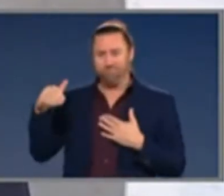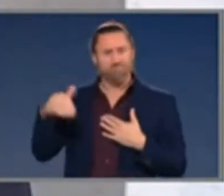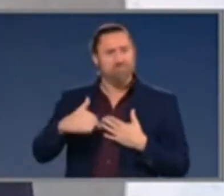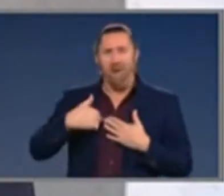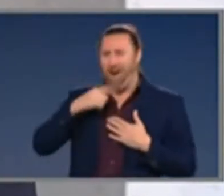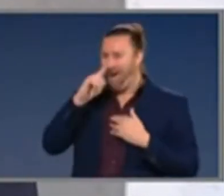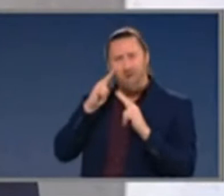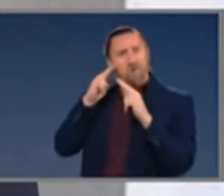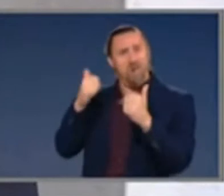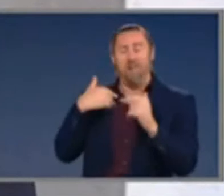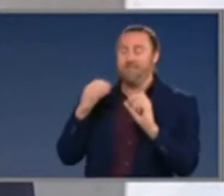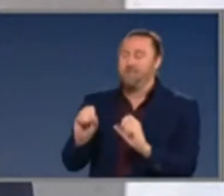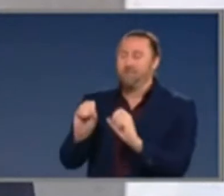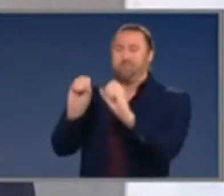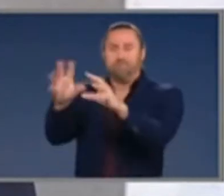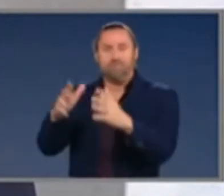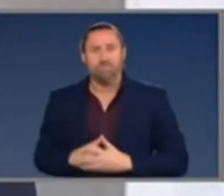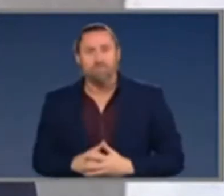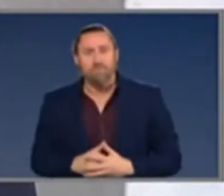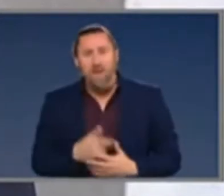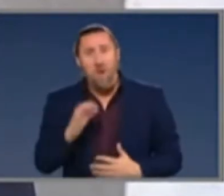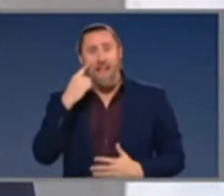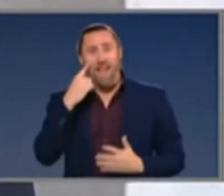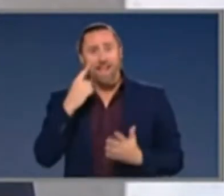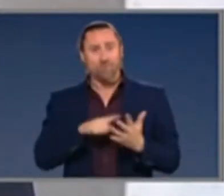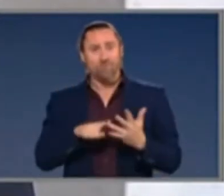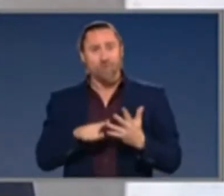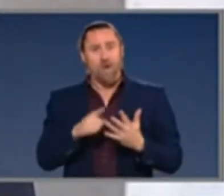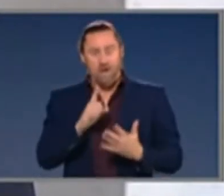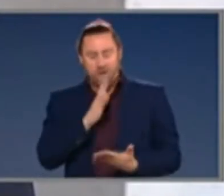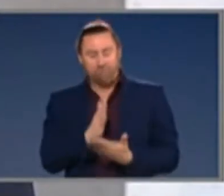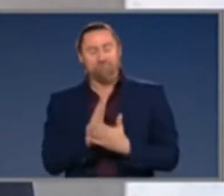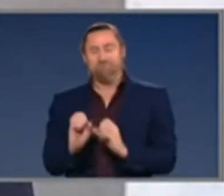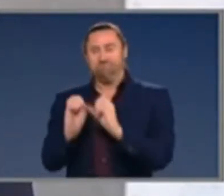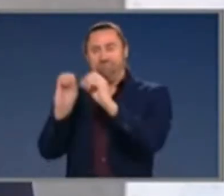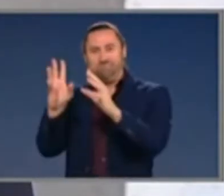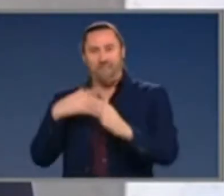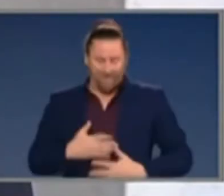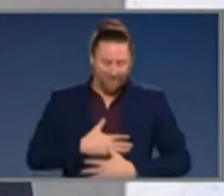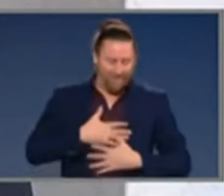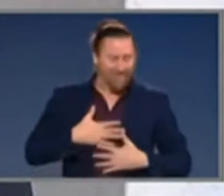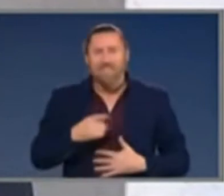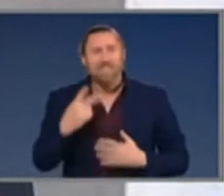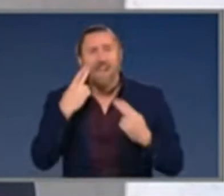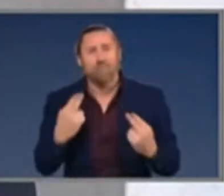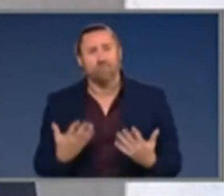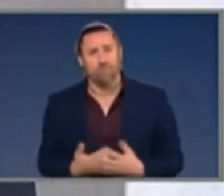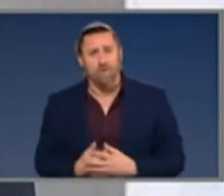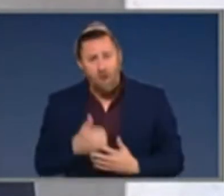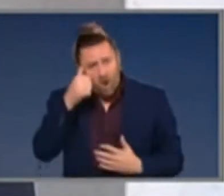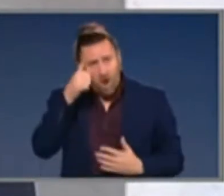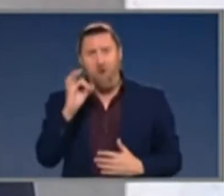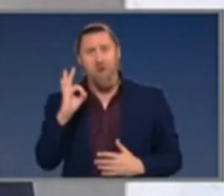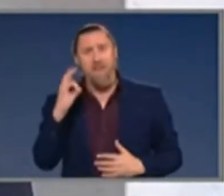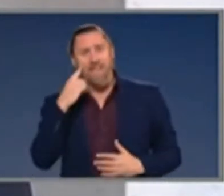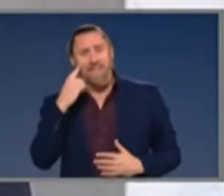because you are coming to terms with what you know is the situation. And so I completely understand the emotion that is